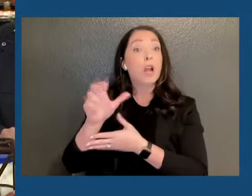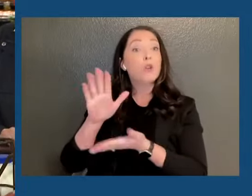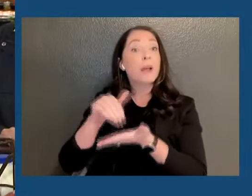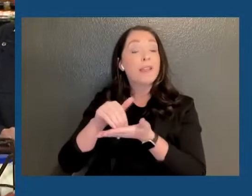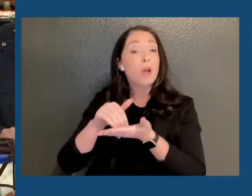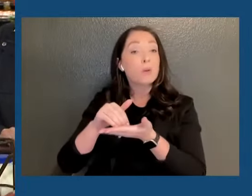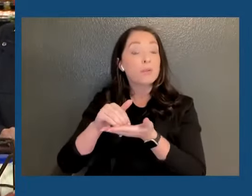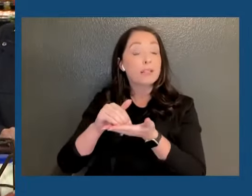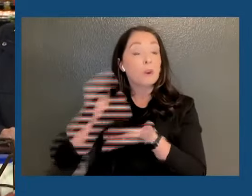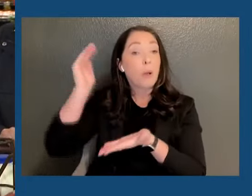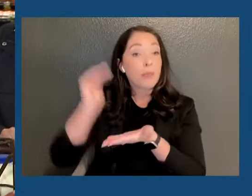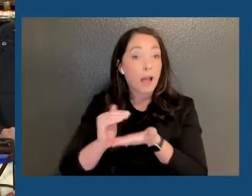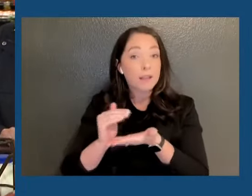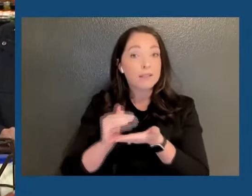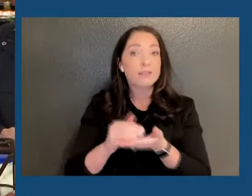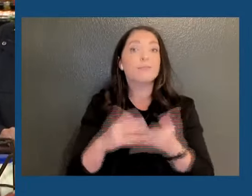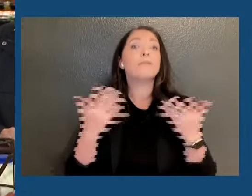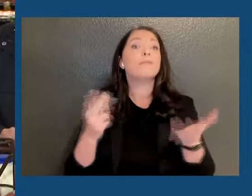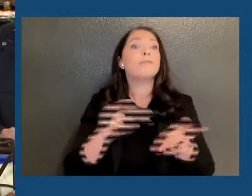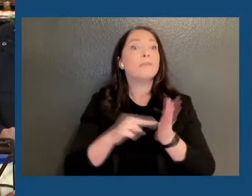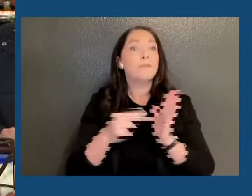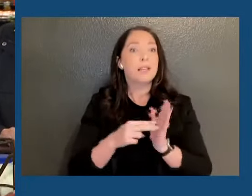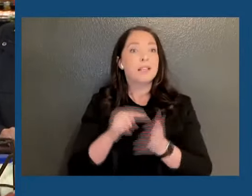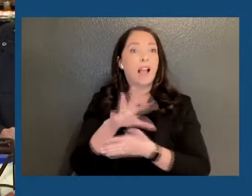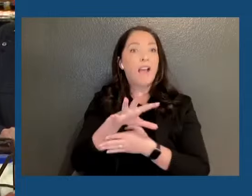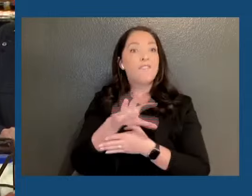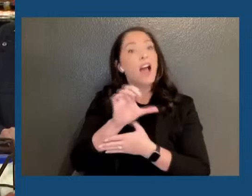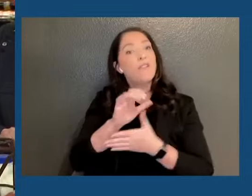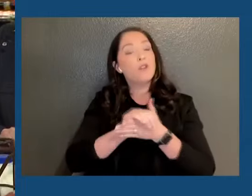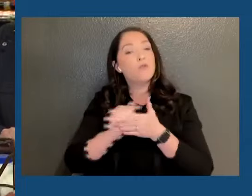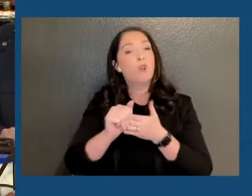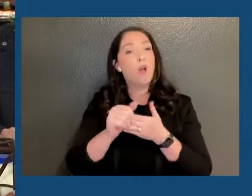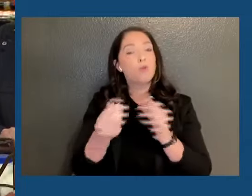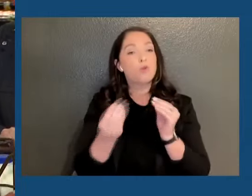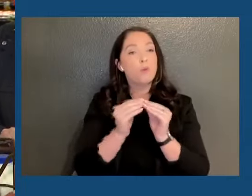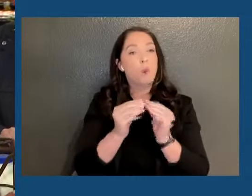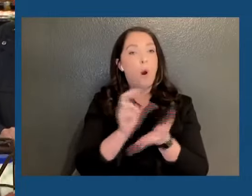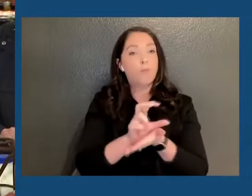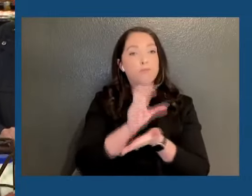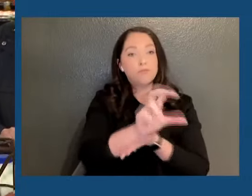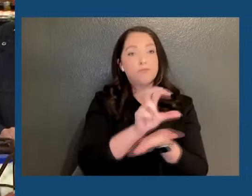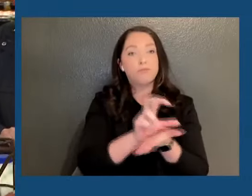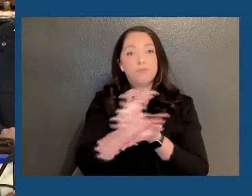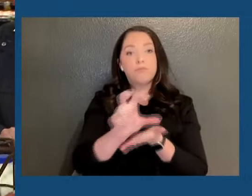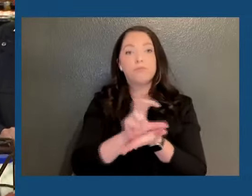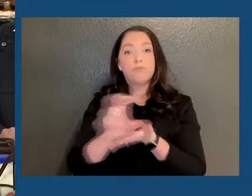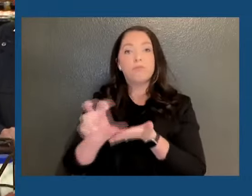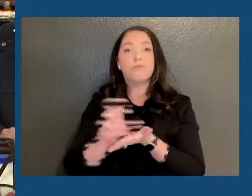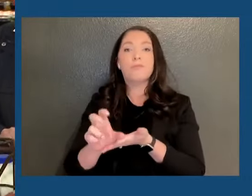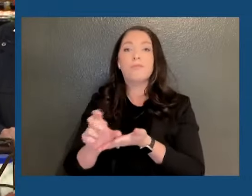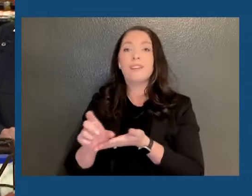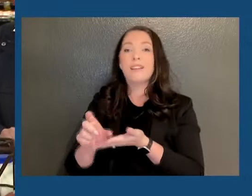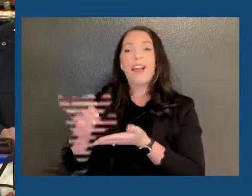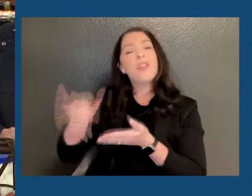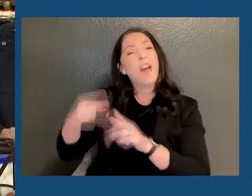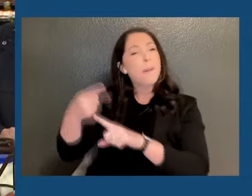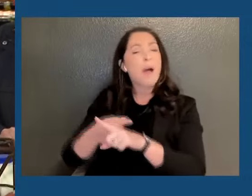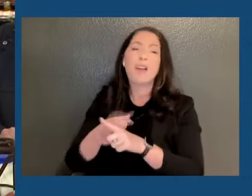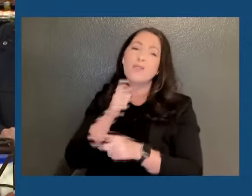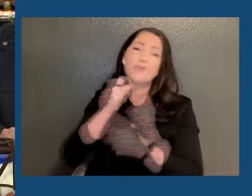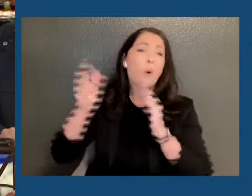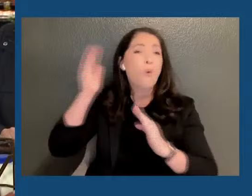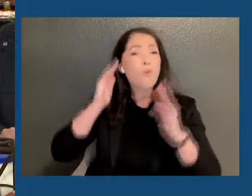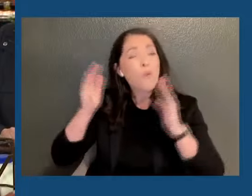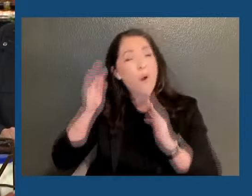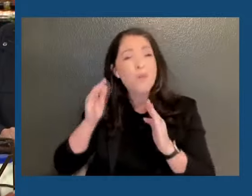$500 more for them to be able to just, as Sally mentioned, not have to worry that 1 month, not have to have that